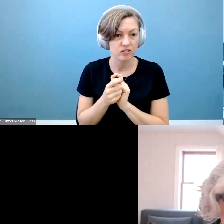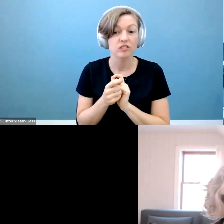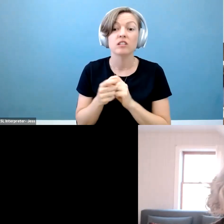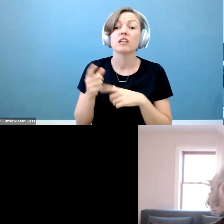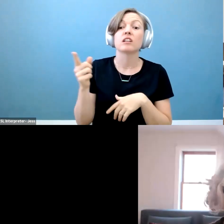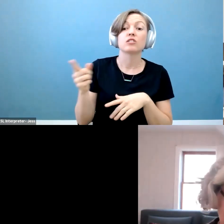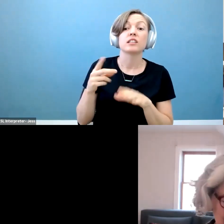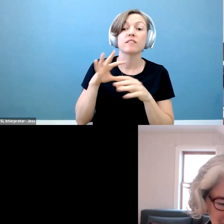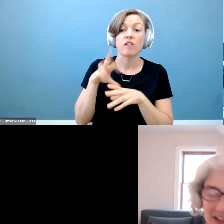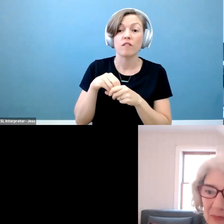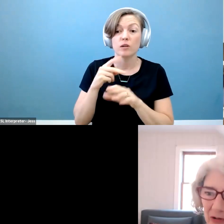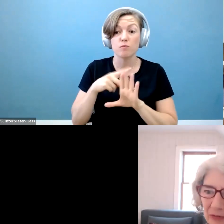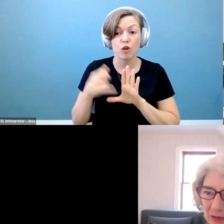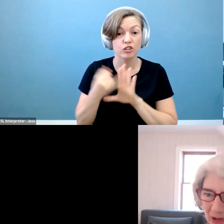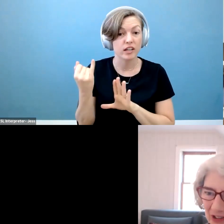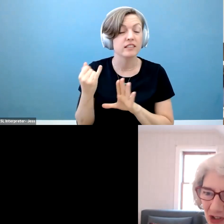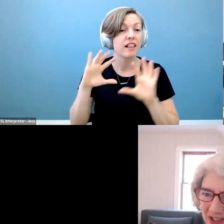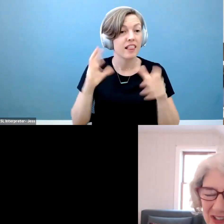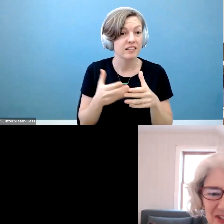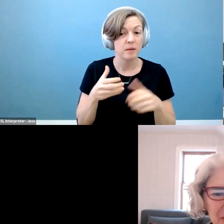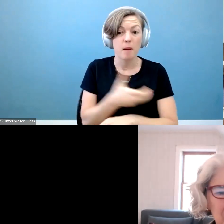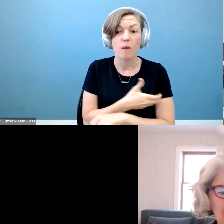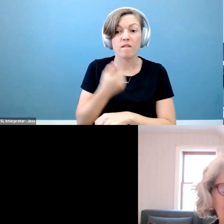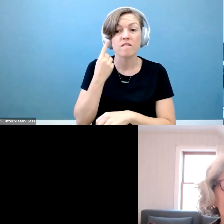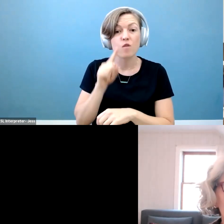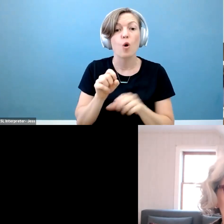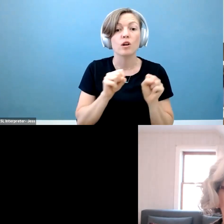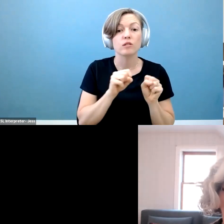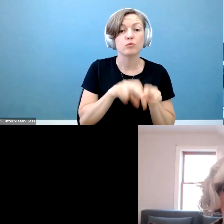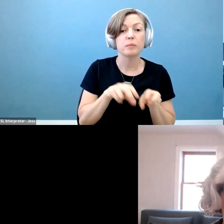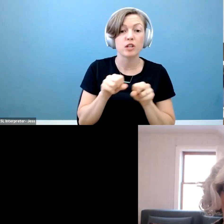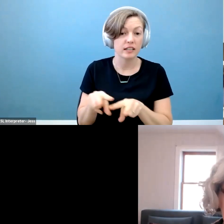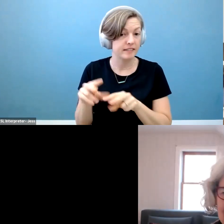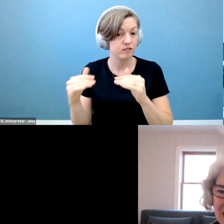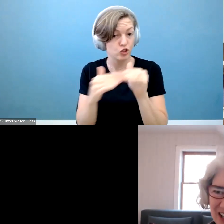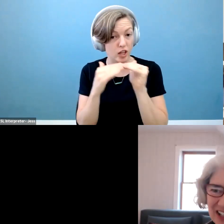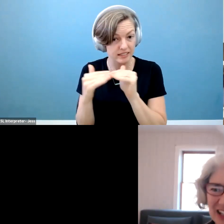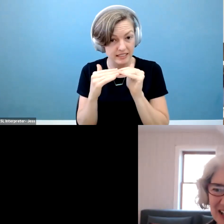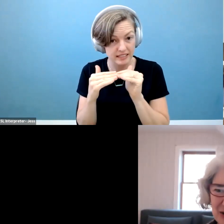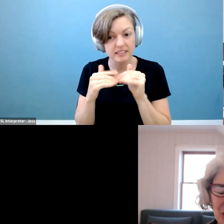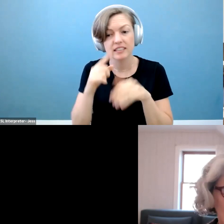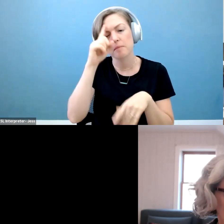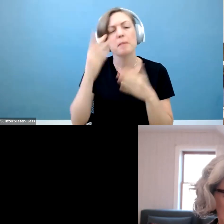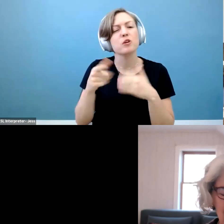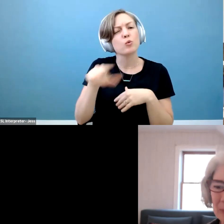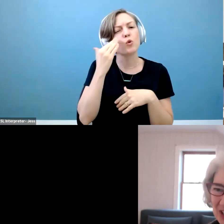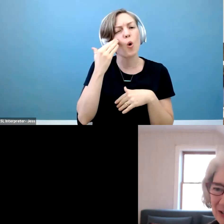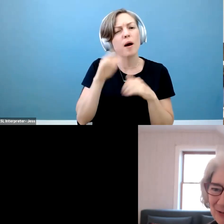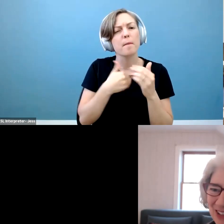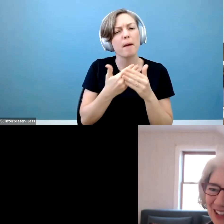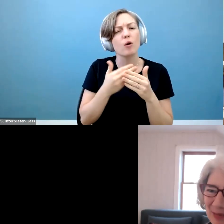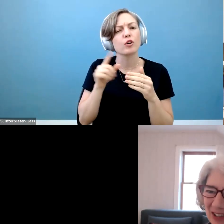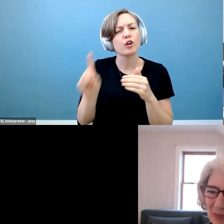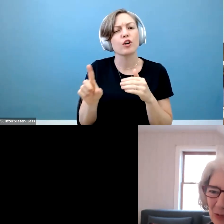is part now, I believe, of Collective Power for Reproductive Justice. Some of you may have known of her project in the past called